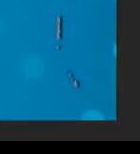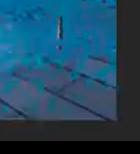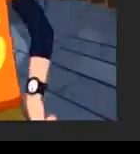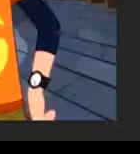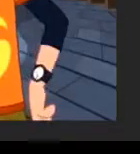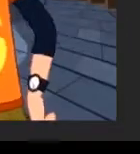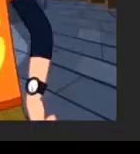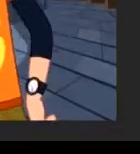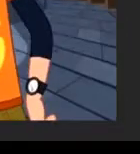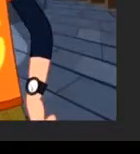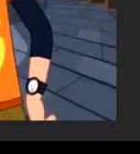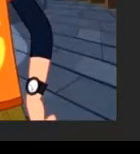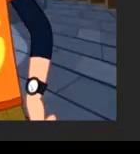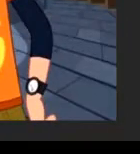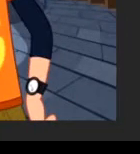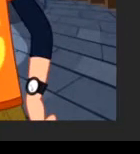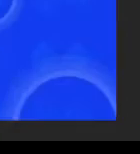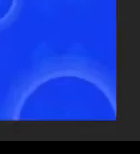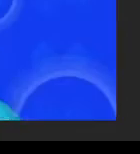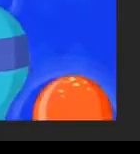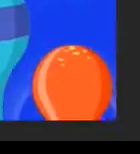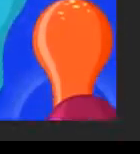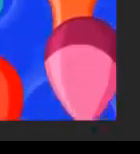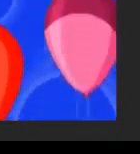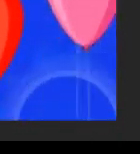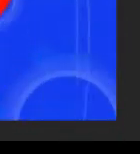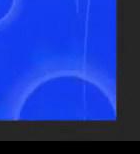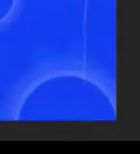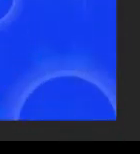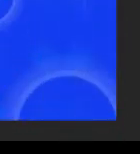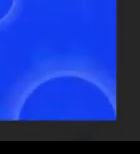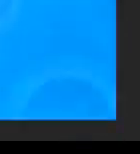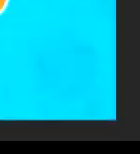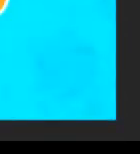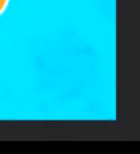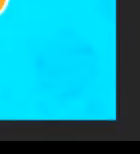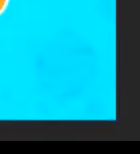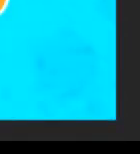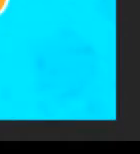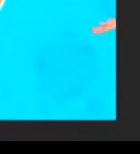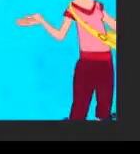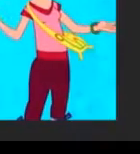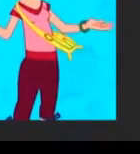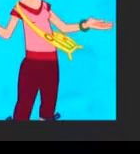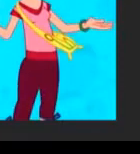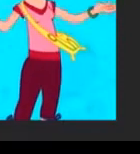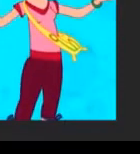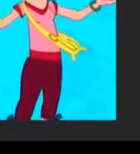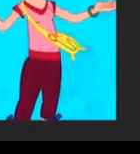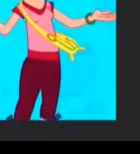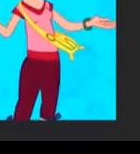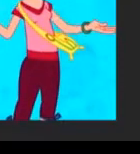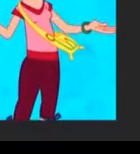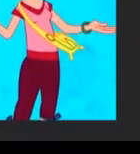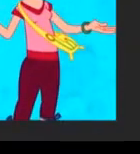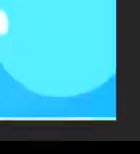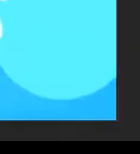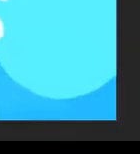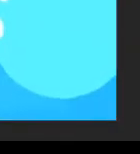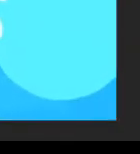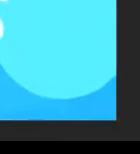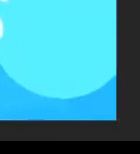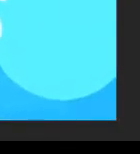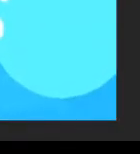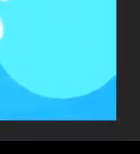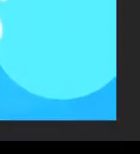proper. Regent Street and balloon. Cat and mouse are all nouns too.